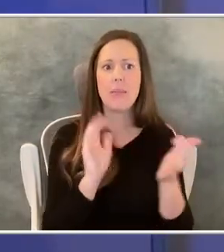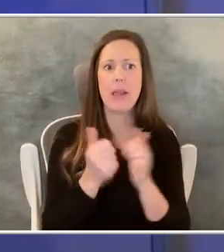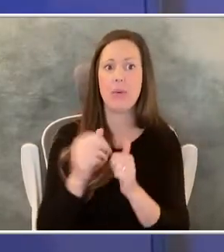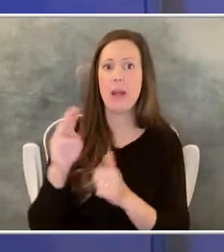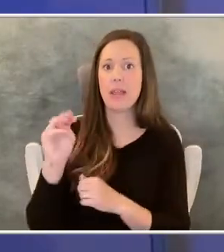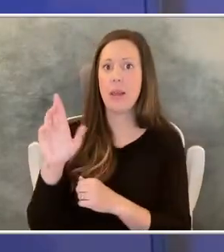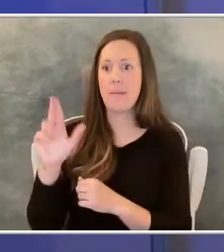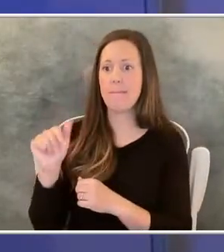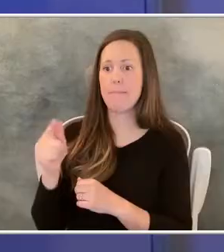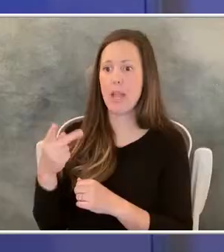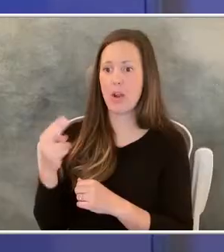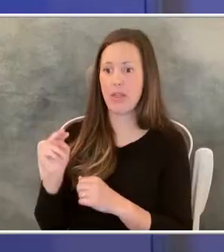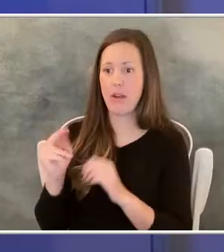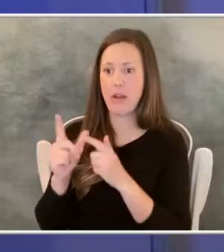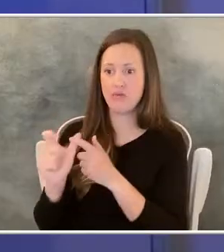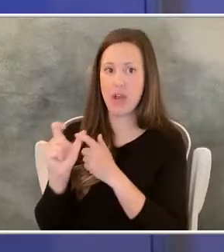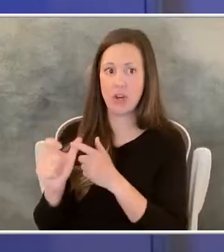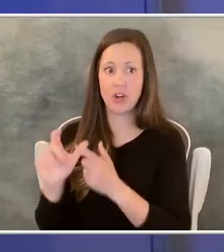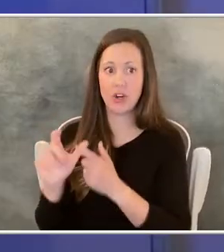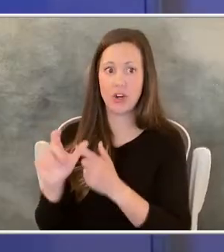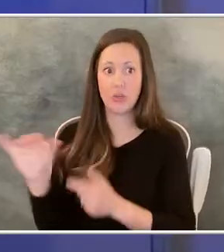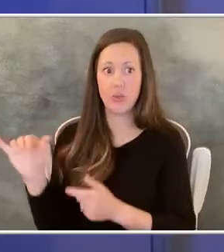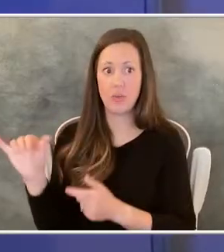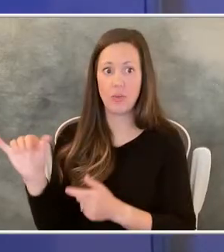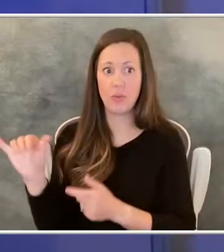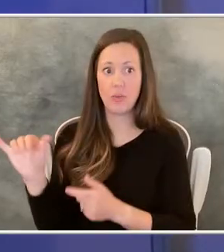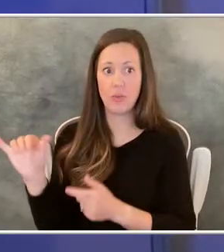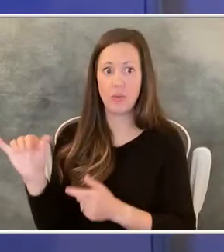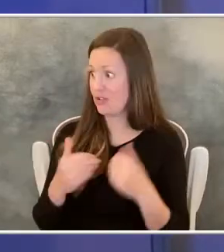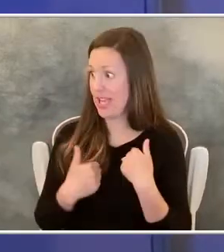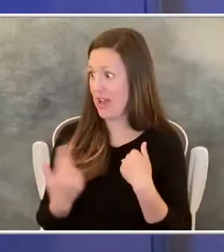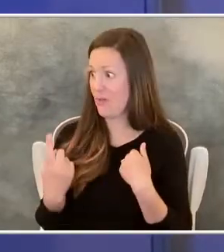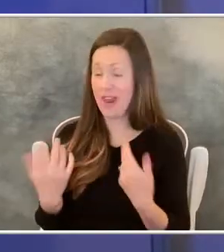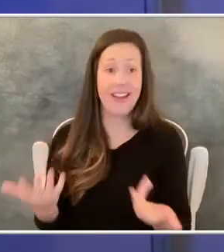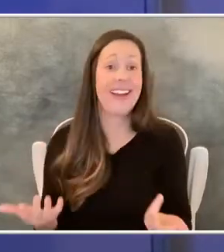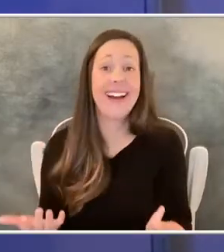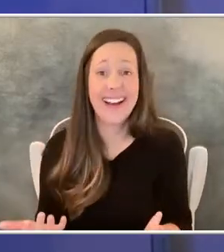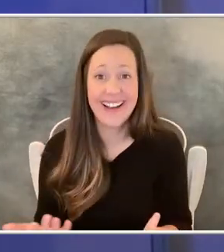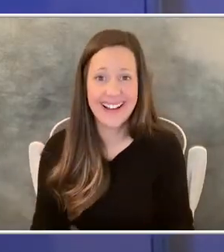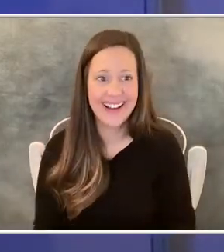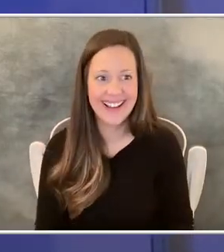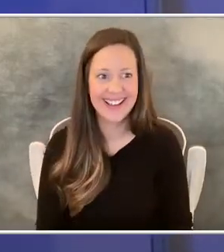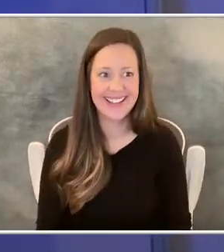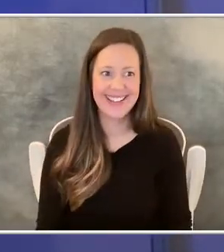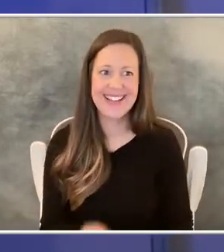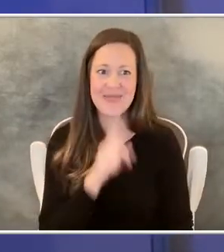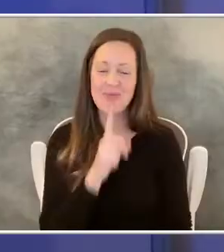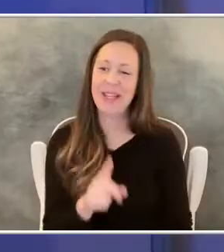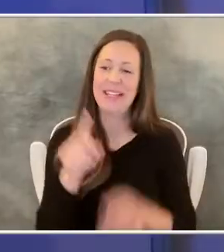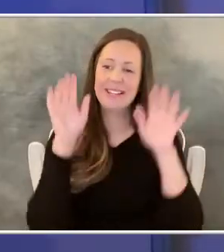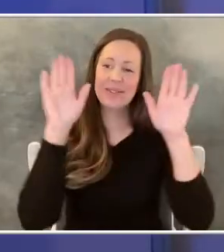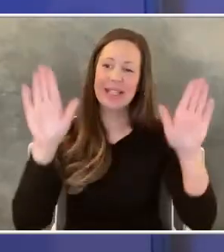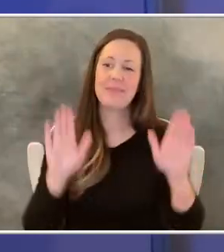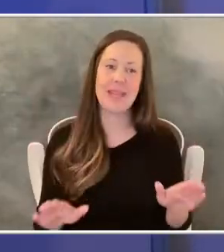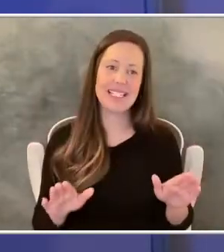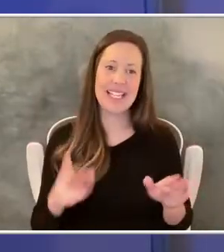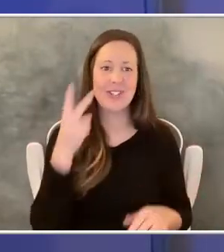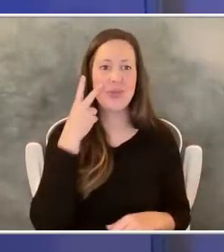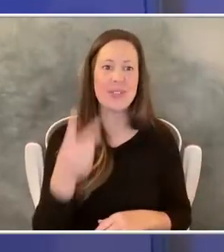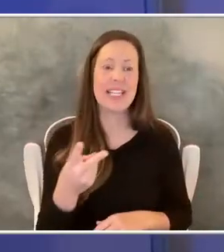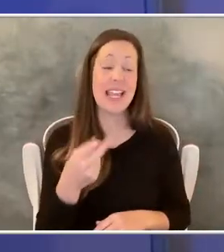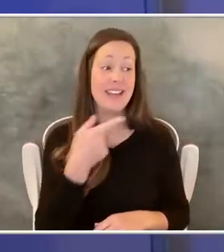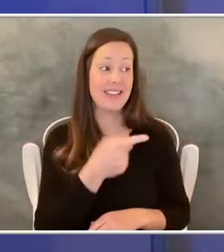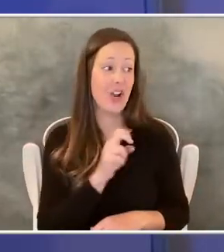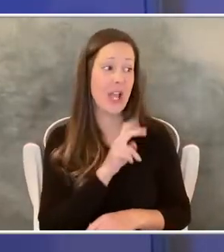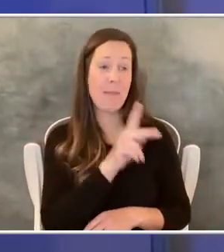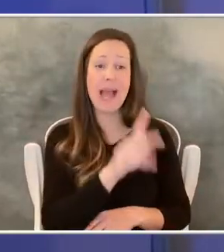time we're like, we actually have a marathon runner here. So it's pretty amazing to see you get back to that, and